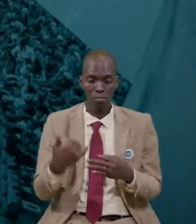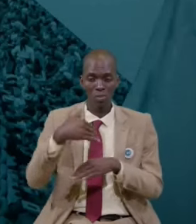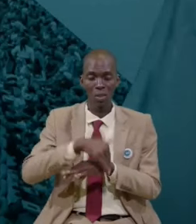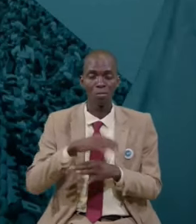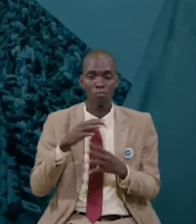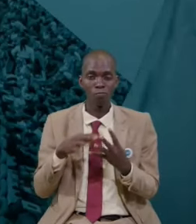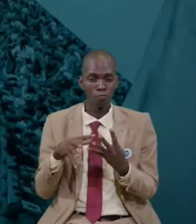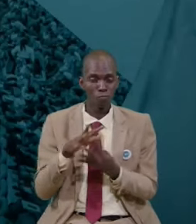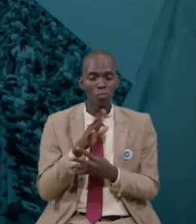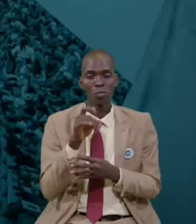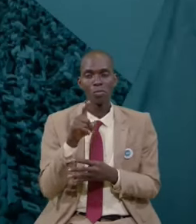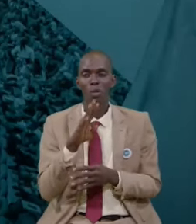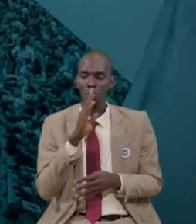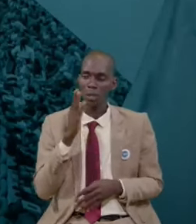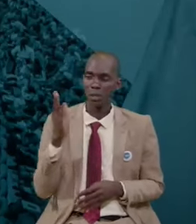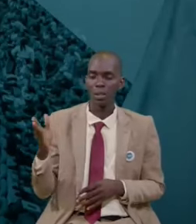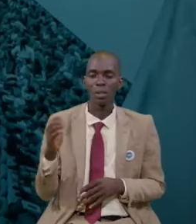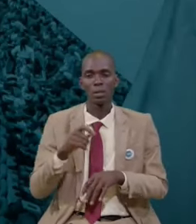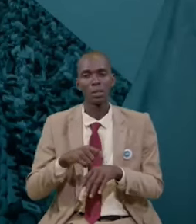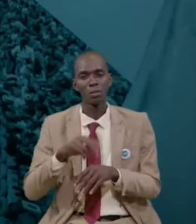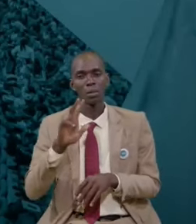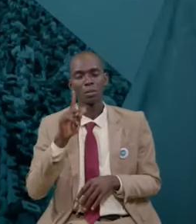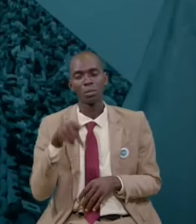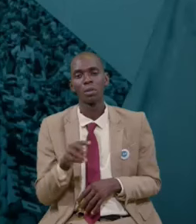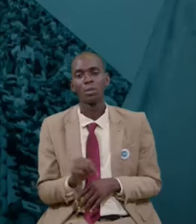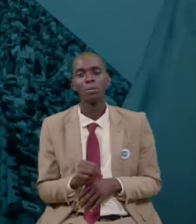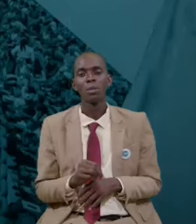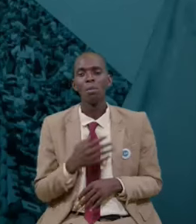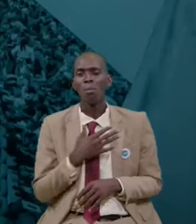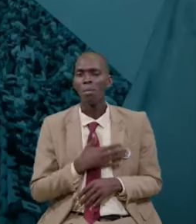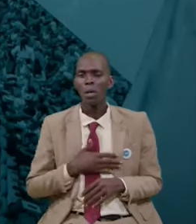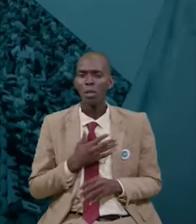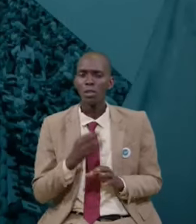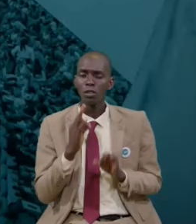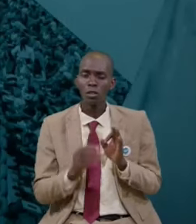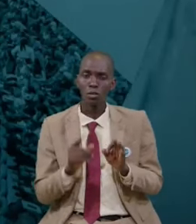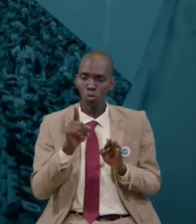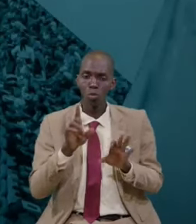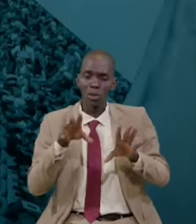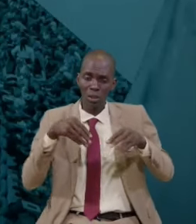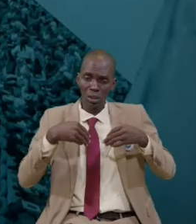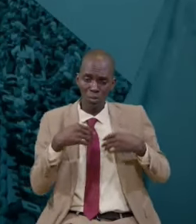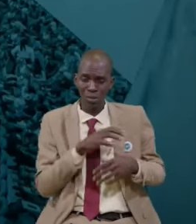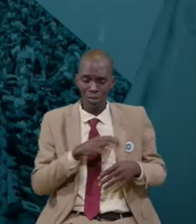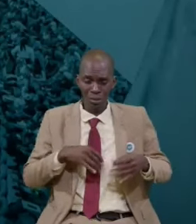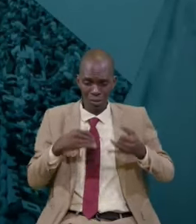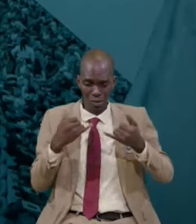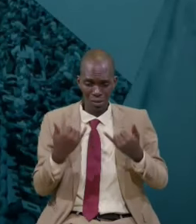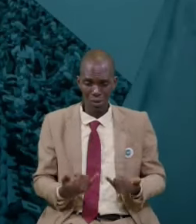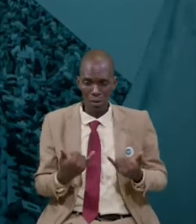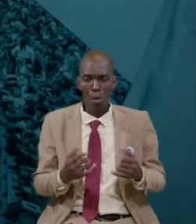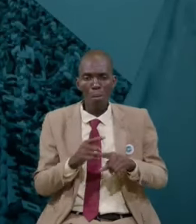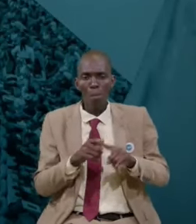Please, if counselors have not gotten to where you are, please indicate. Counselors, please, let's